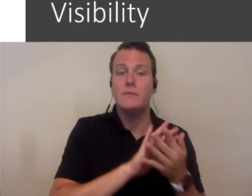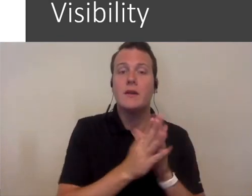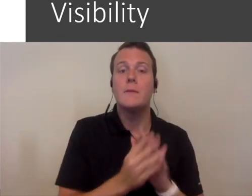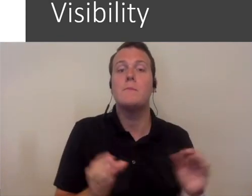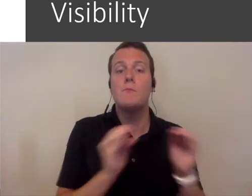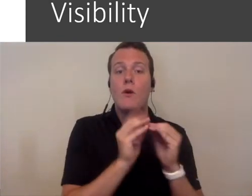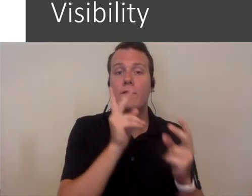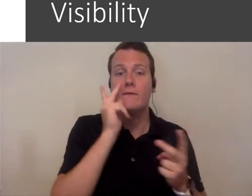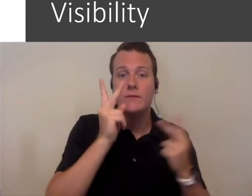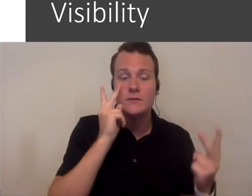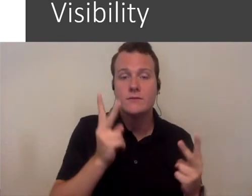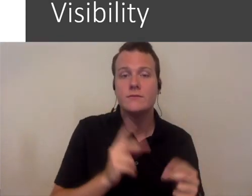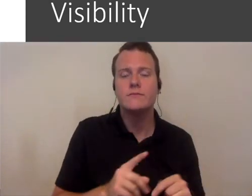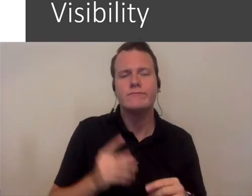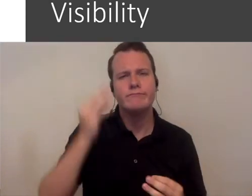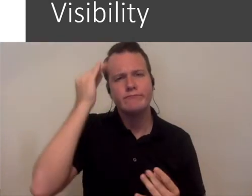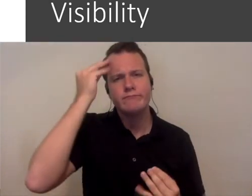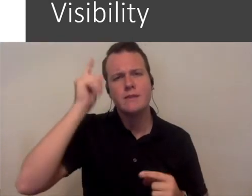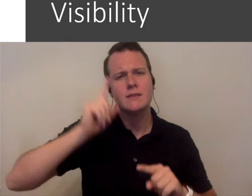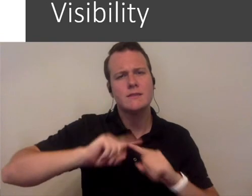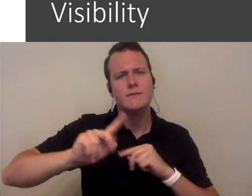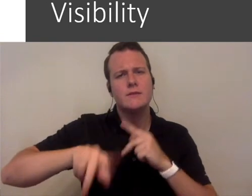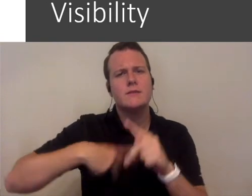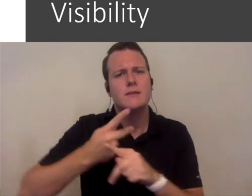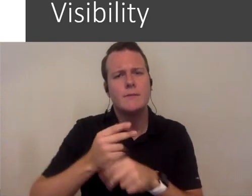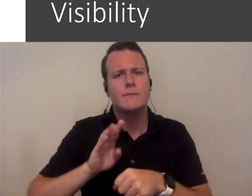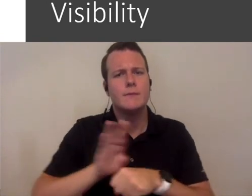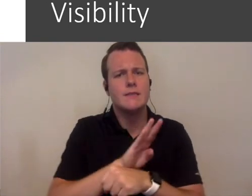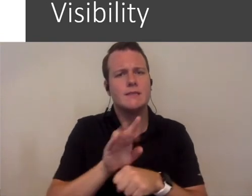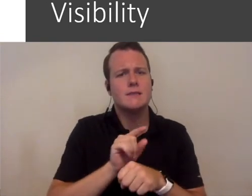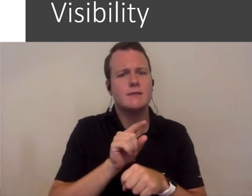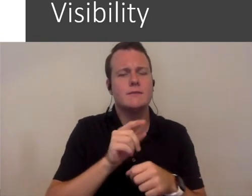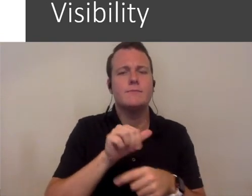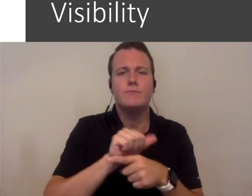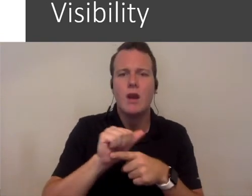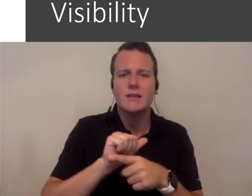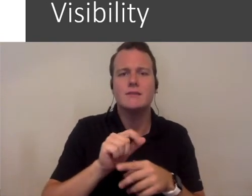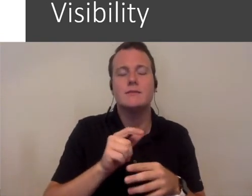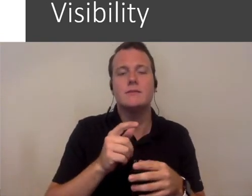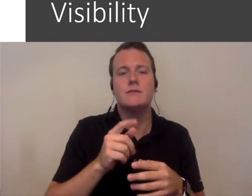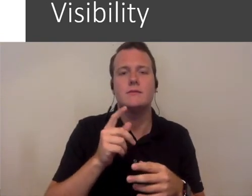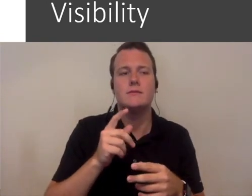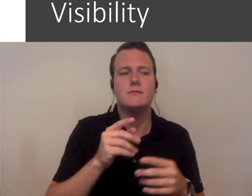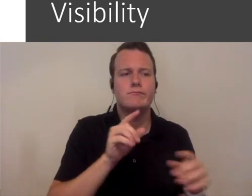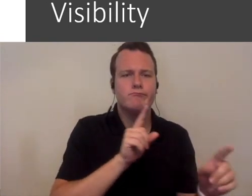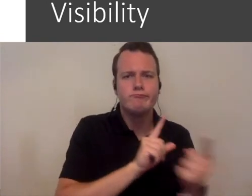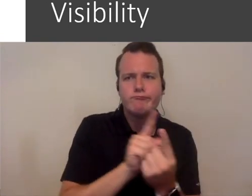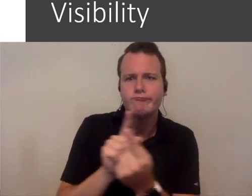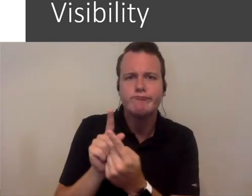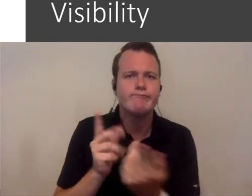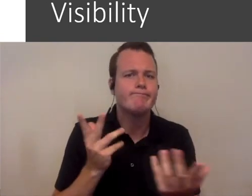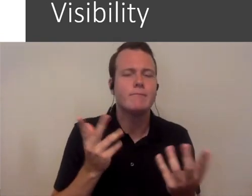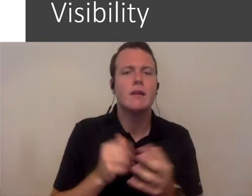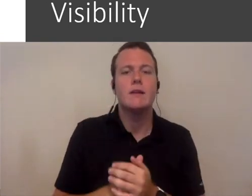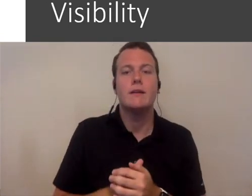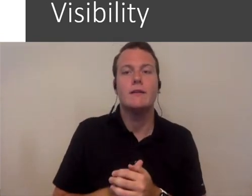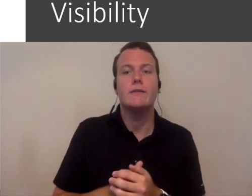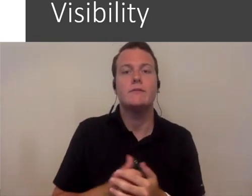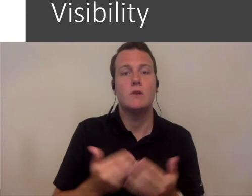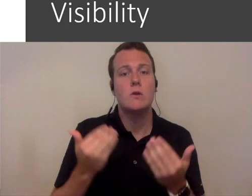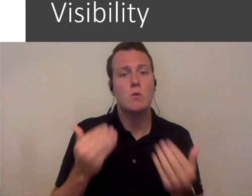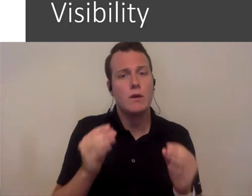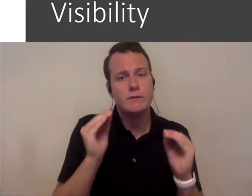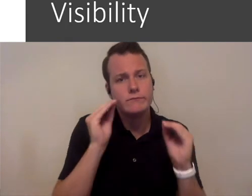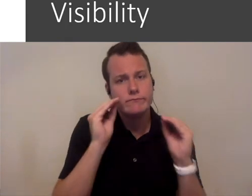Think about the different types of practices you want to visit. Also, do in-services. Do in-services